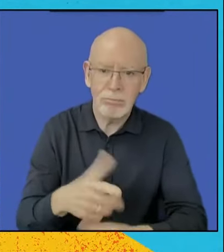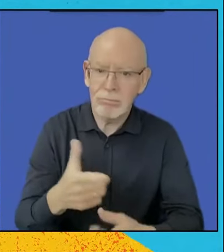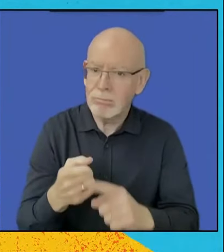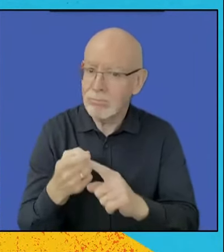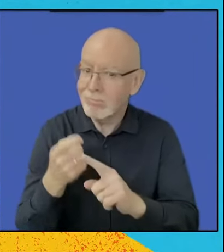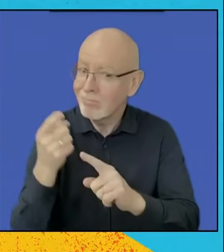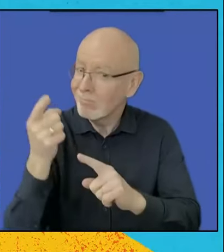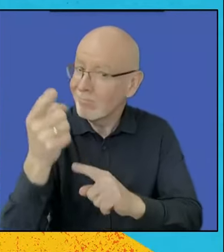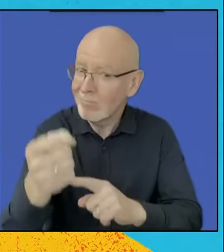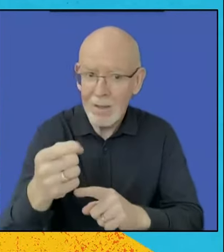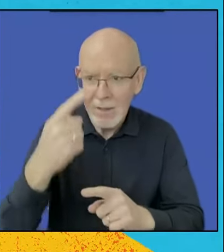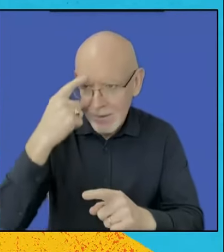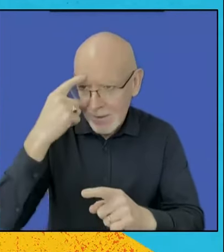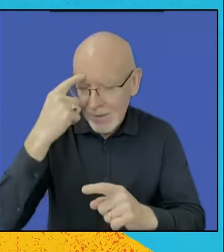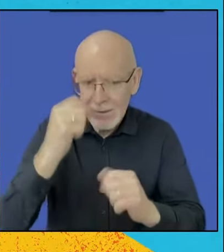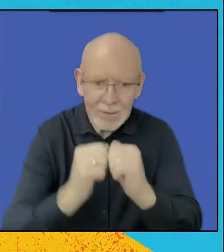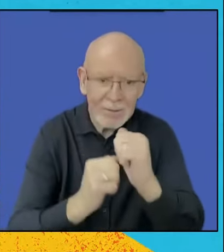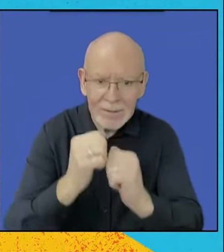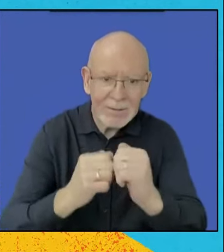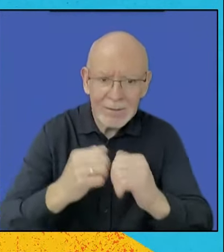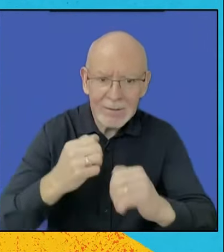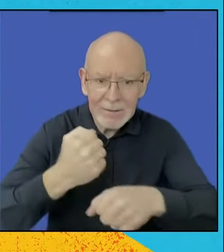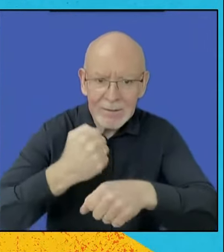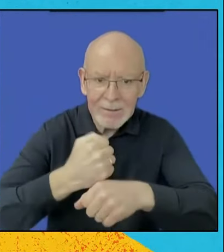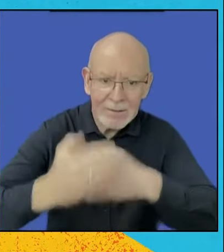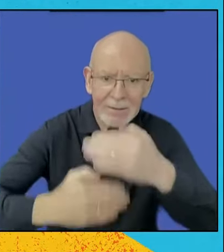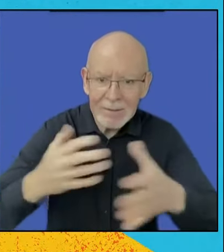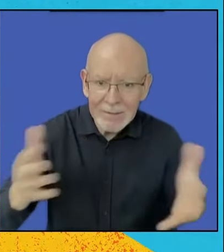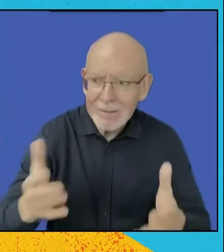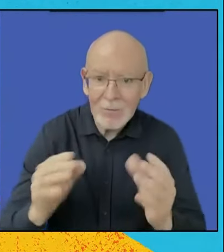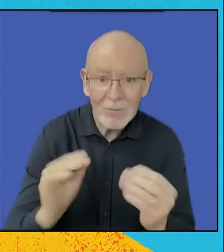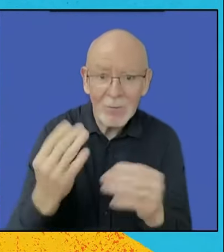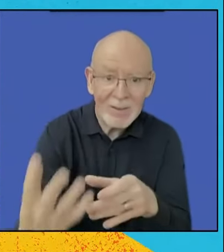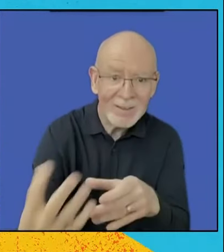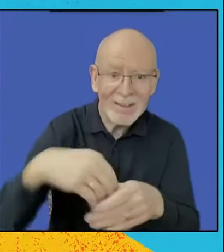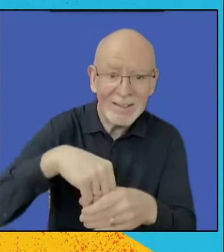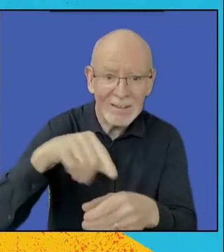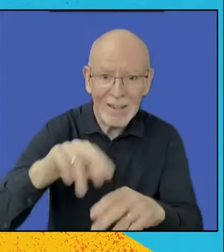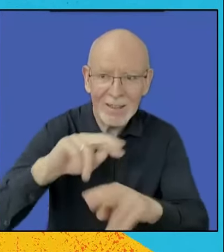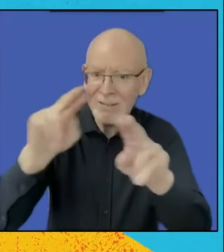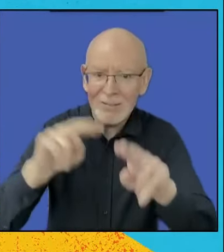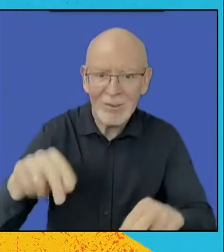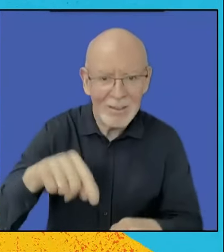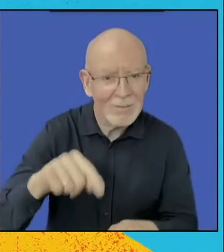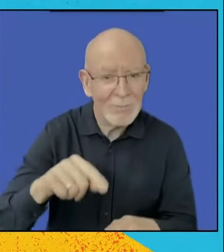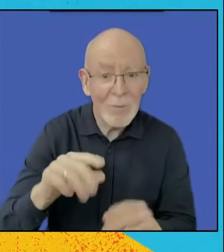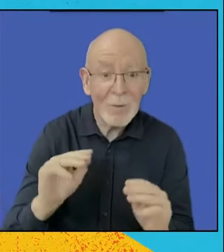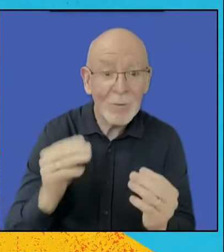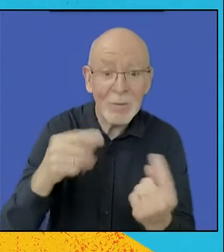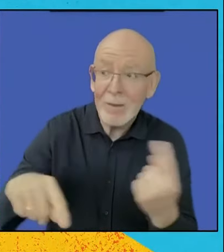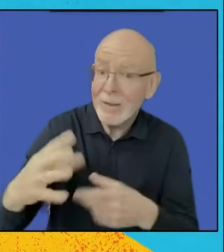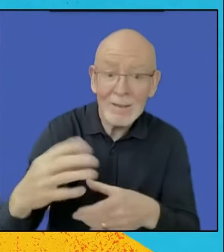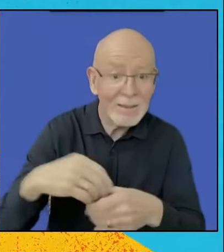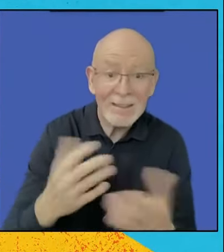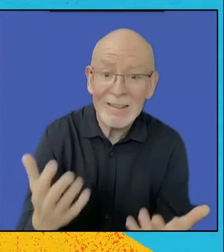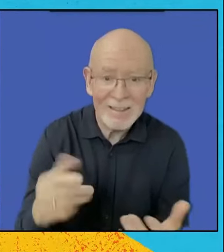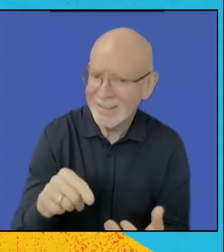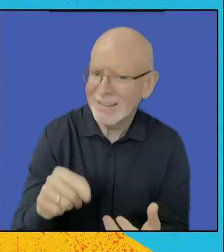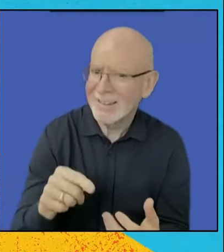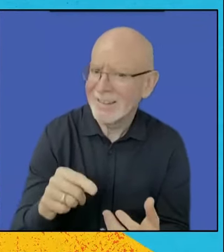or Southeast Asia. So we have to be very intentional about moving away from these sort of reductionist and universalist narratives